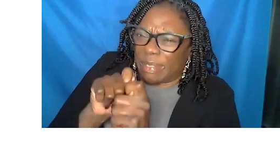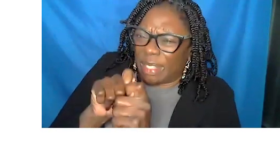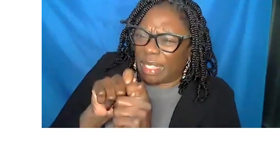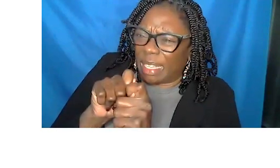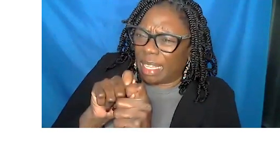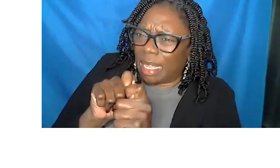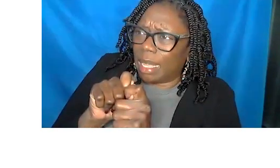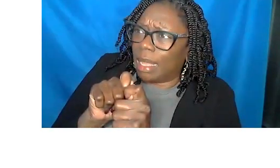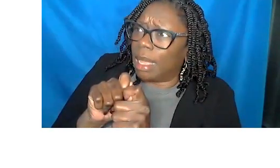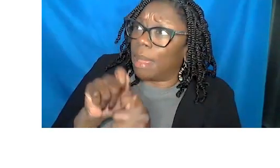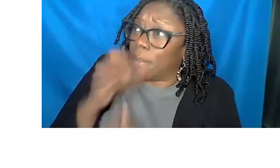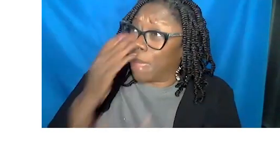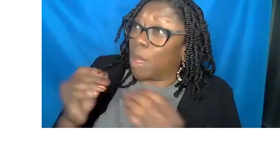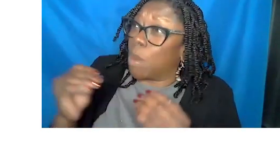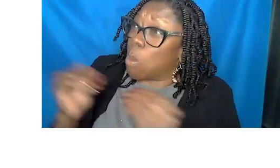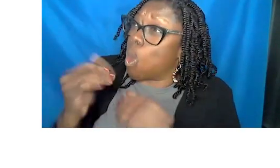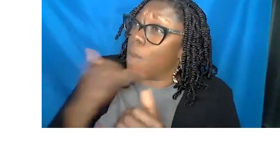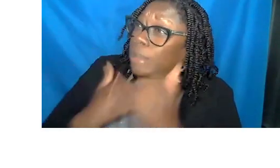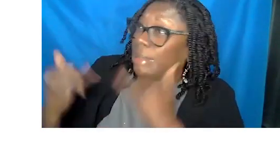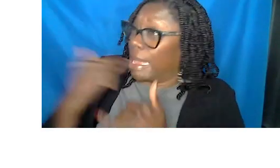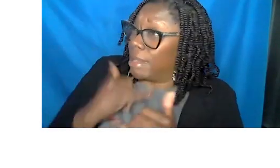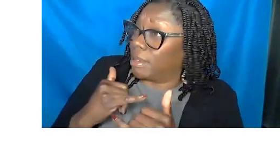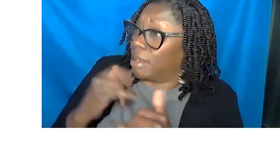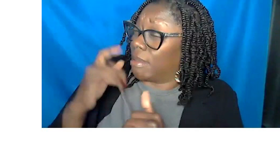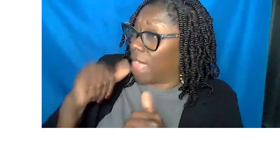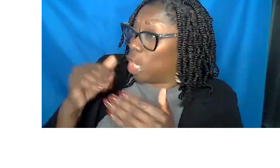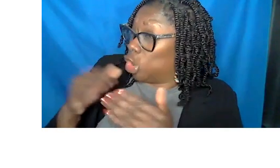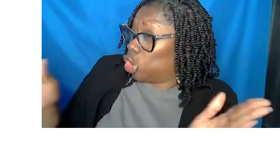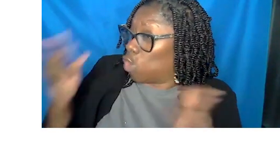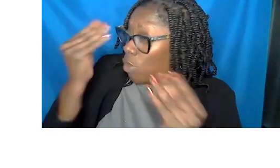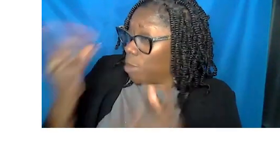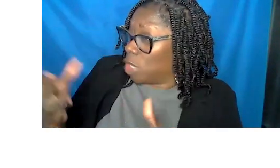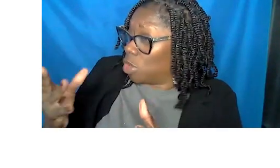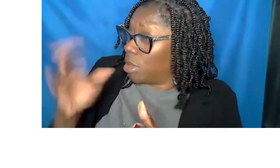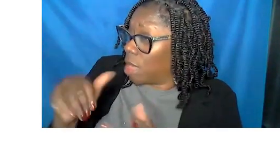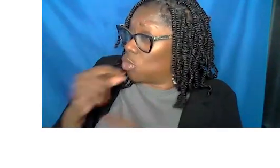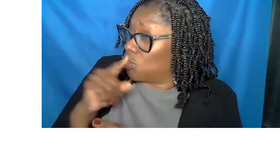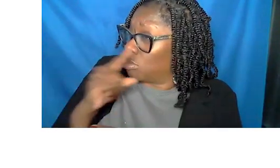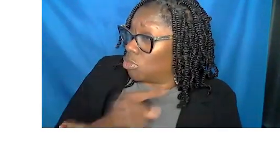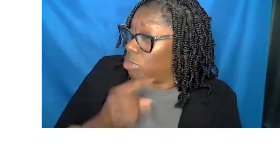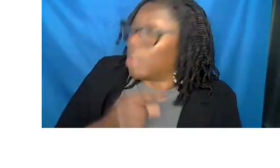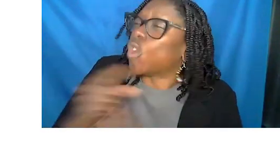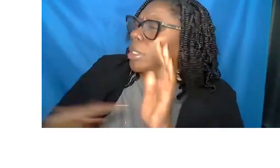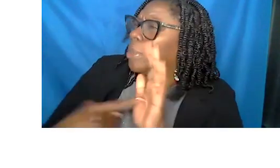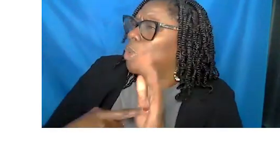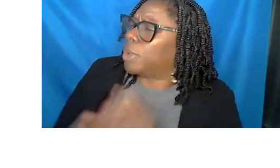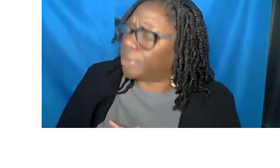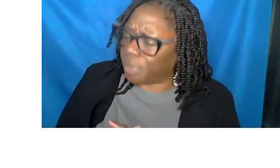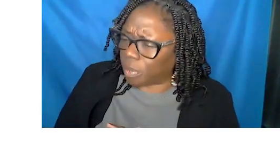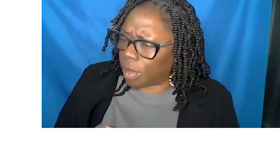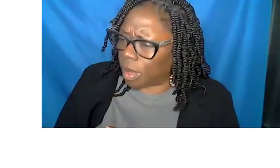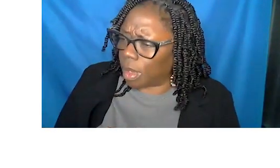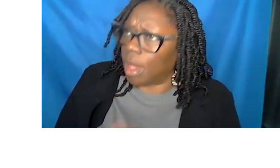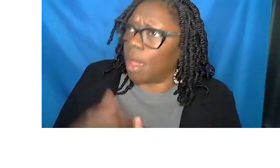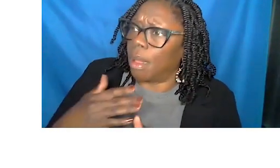higher error rate than they are on a more generalized topic. Like, for example, I've taken some